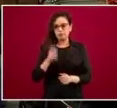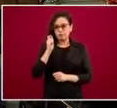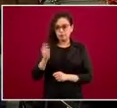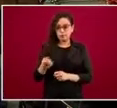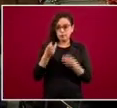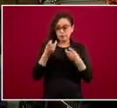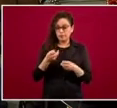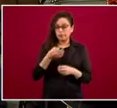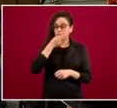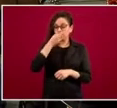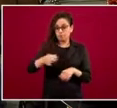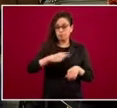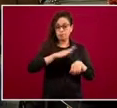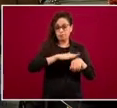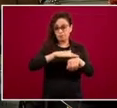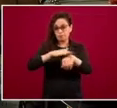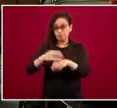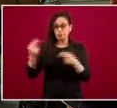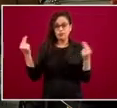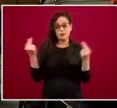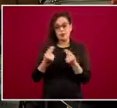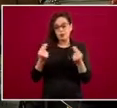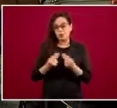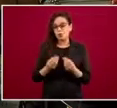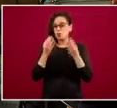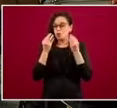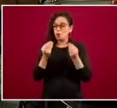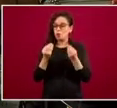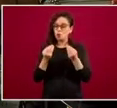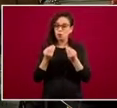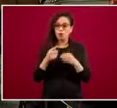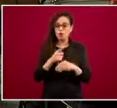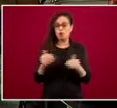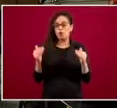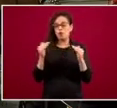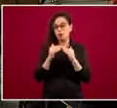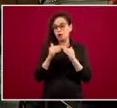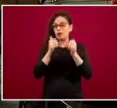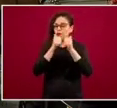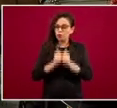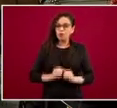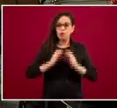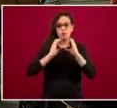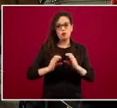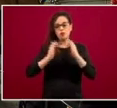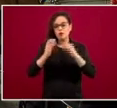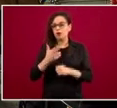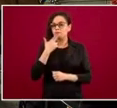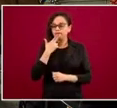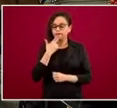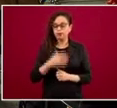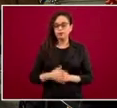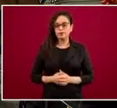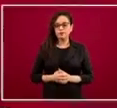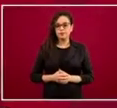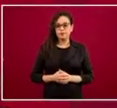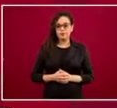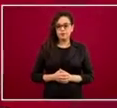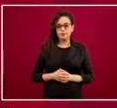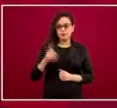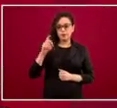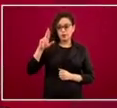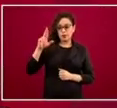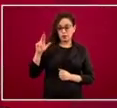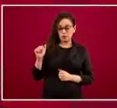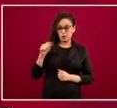This is part of the technical evidence that we are basing the design of our protocols